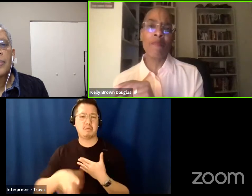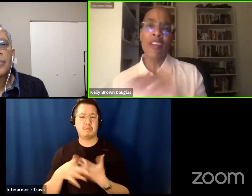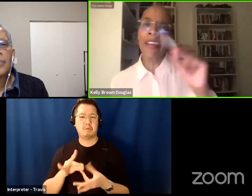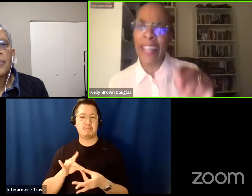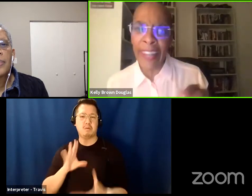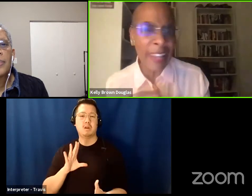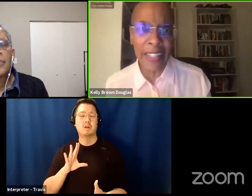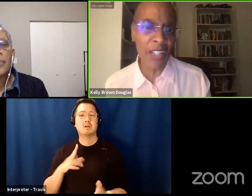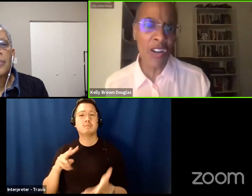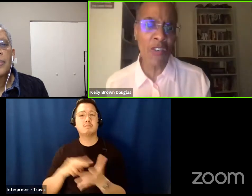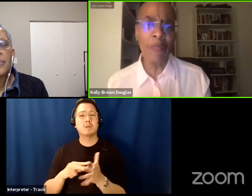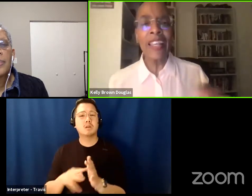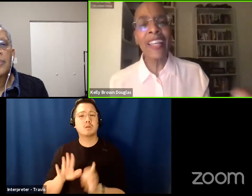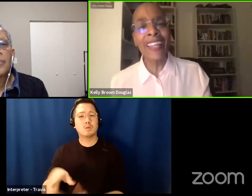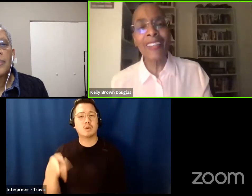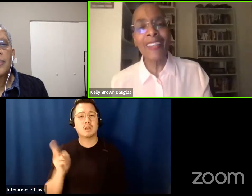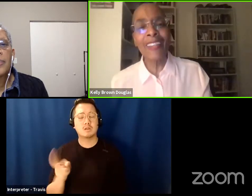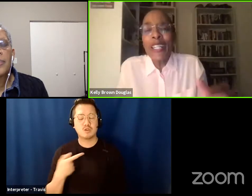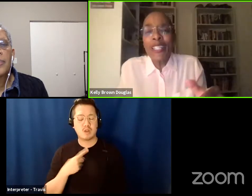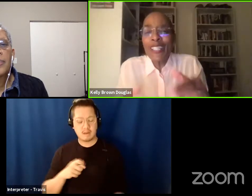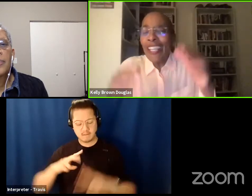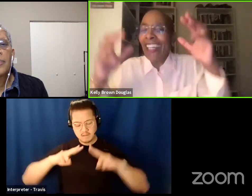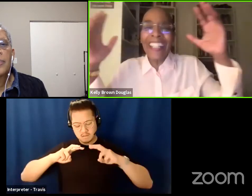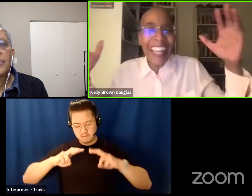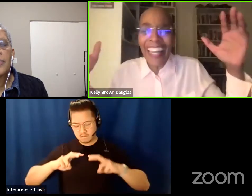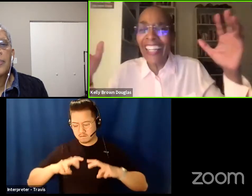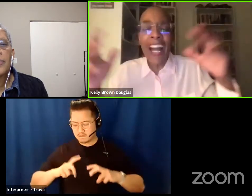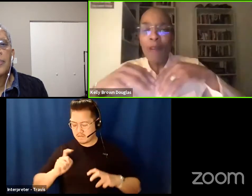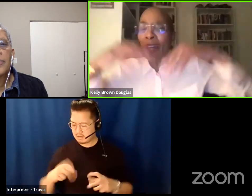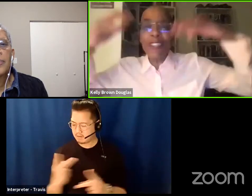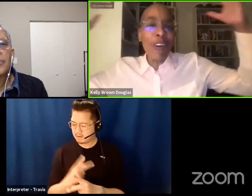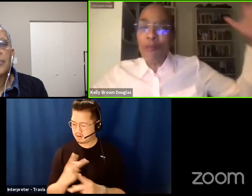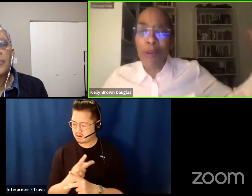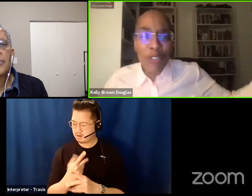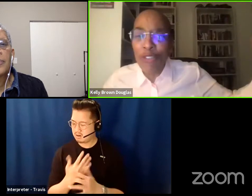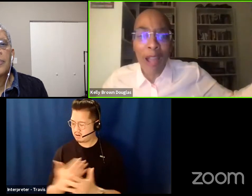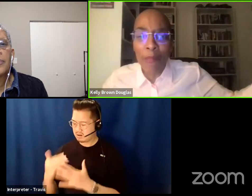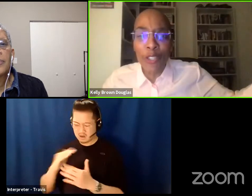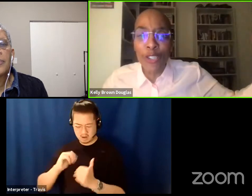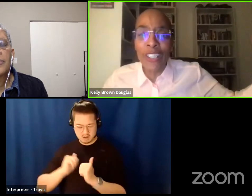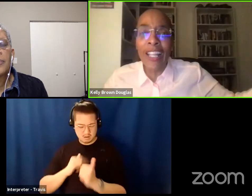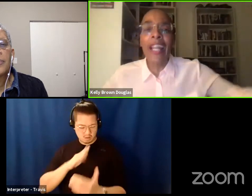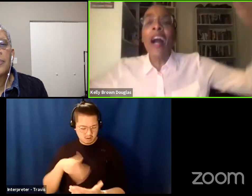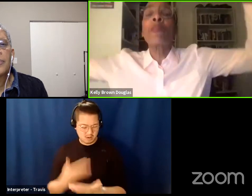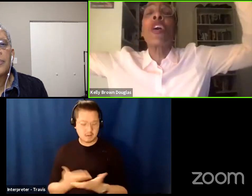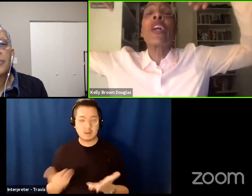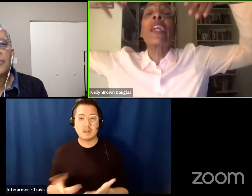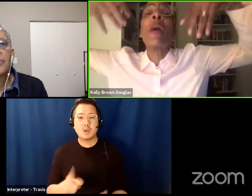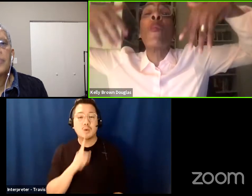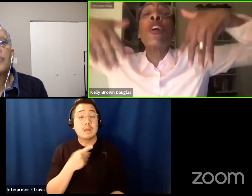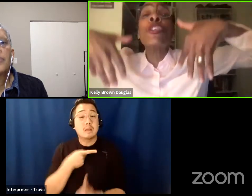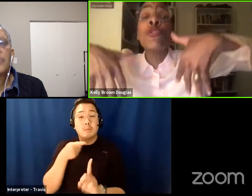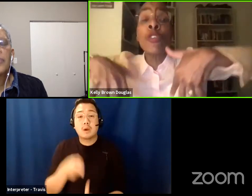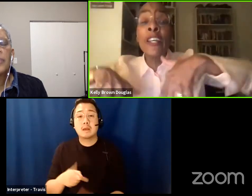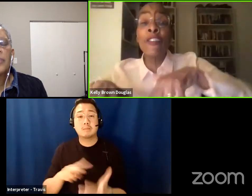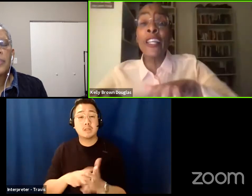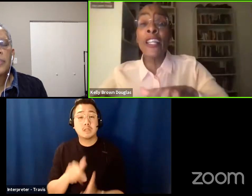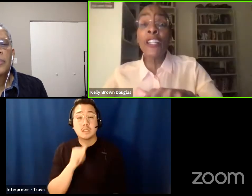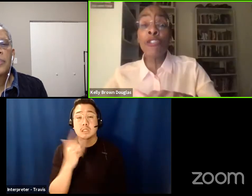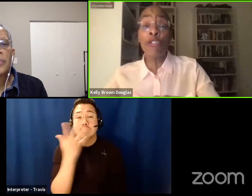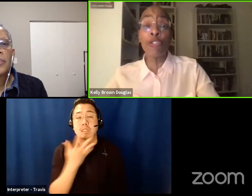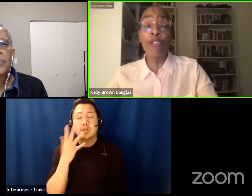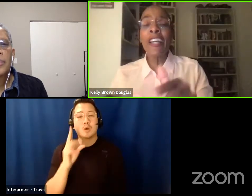you became there and let it go. And again, I'm not talking about what you happen to look like, I'm talking about what you